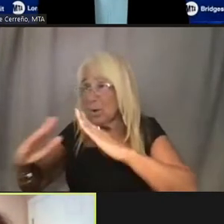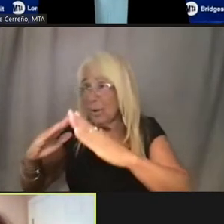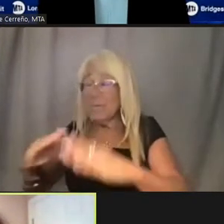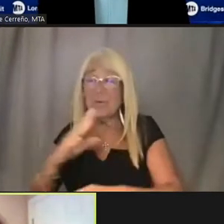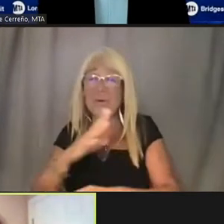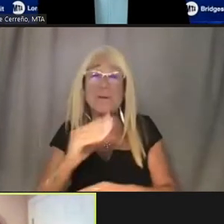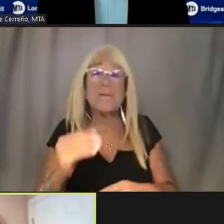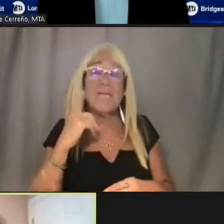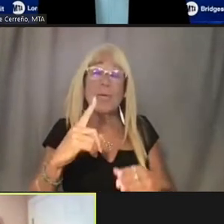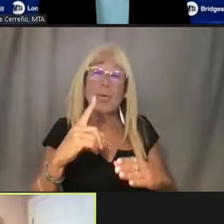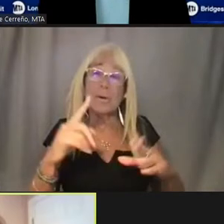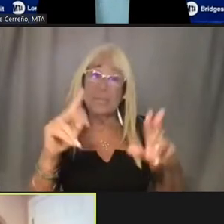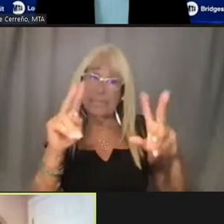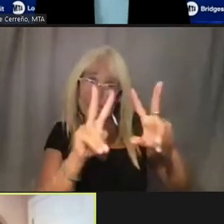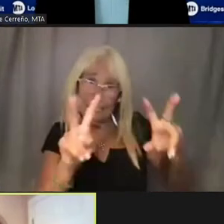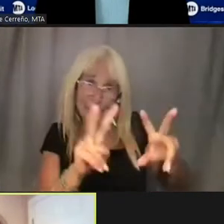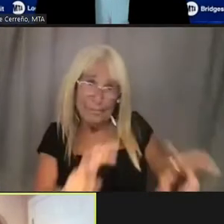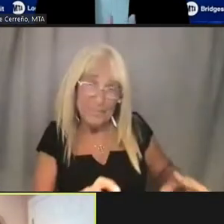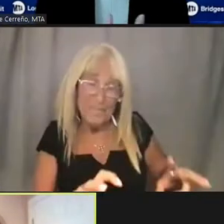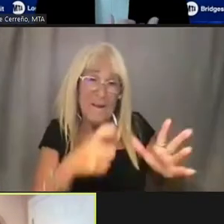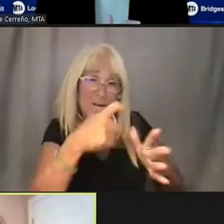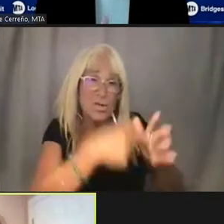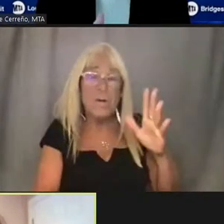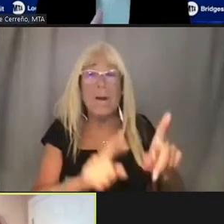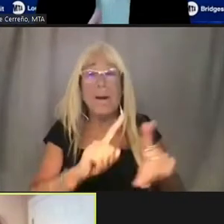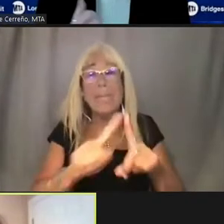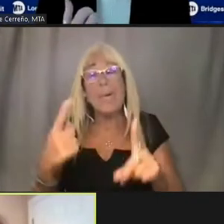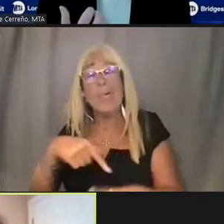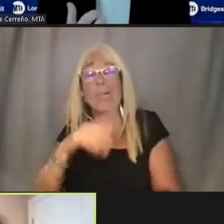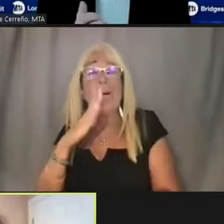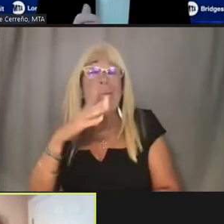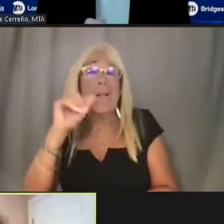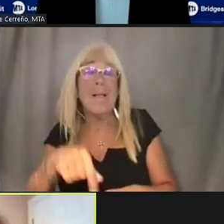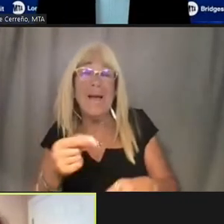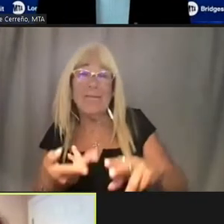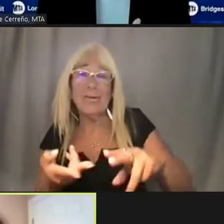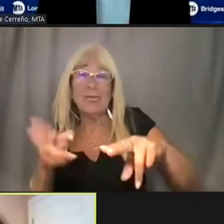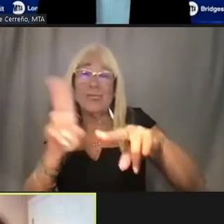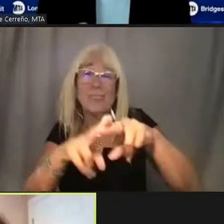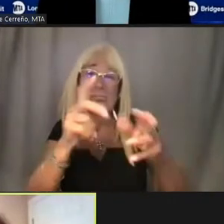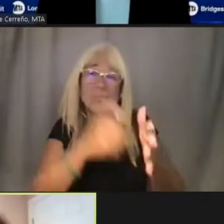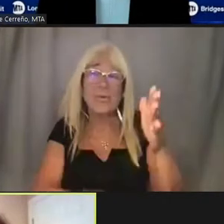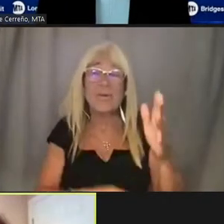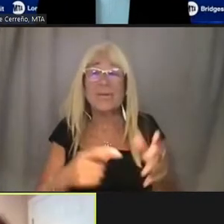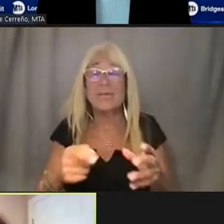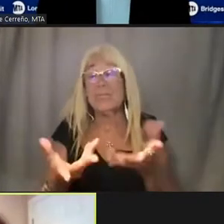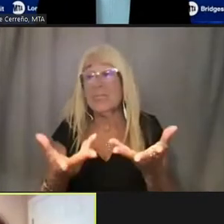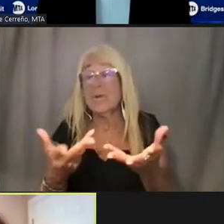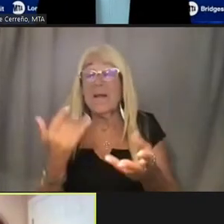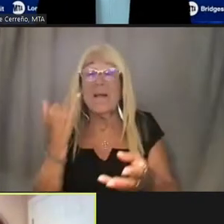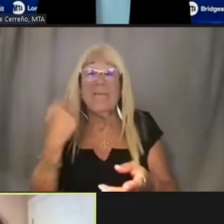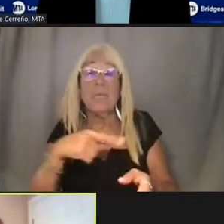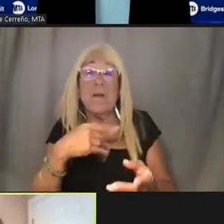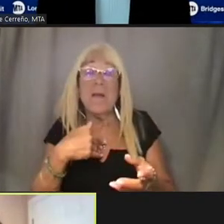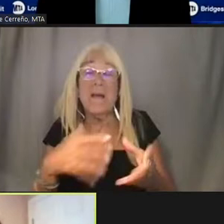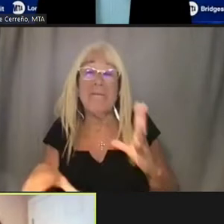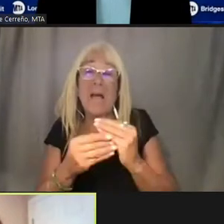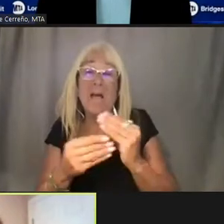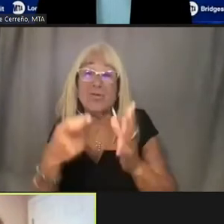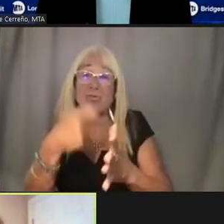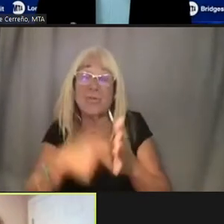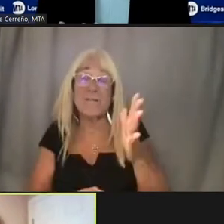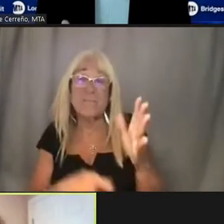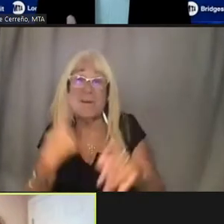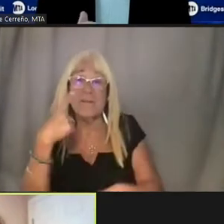the buses there will be no other choice but to raise fares to cover the extra expense I think this will impact